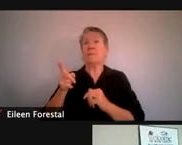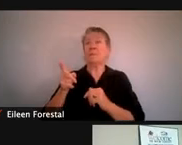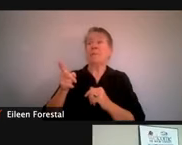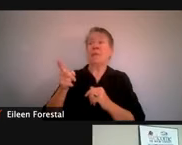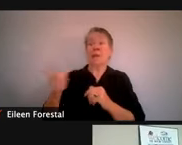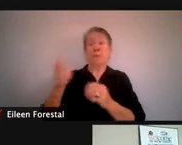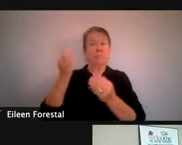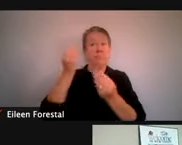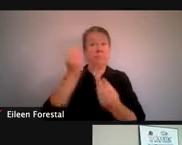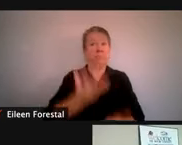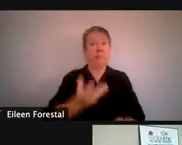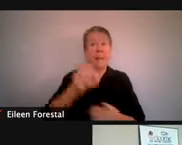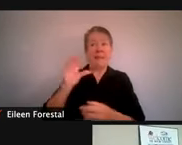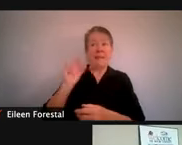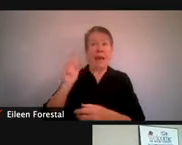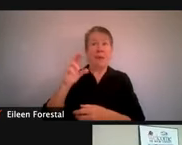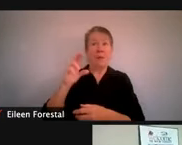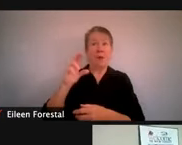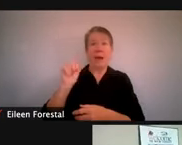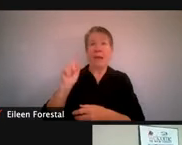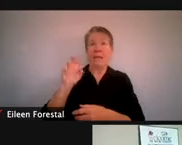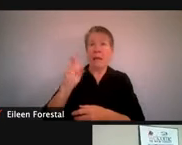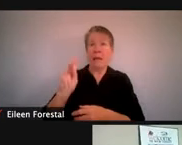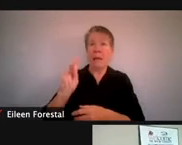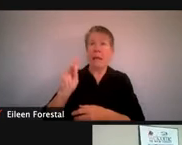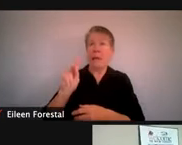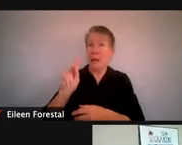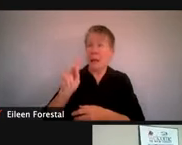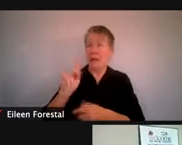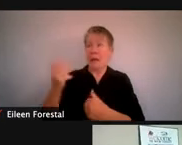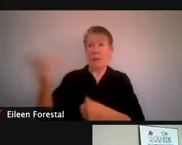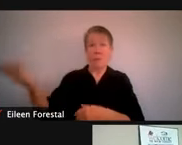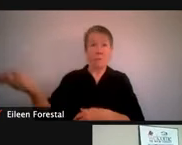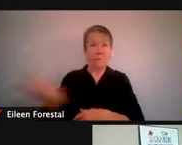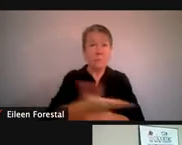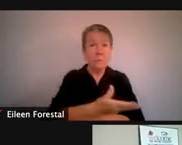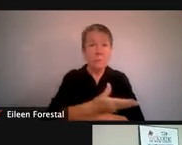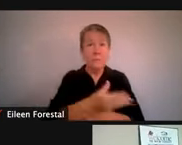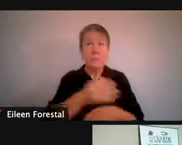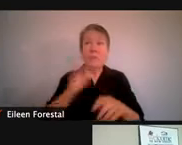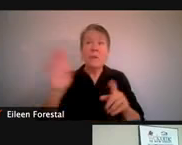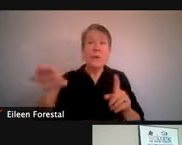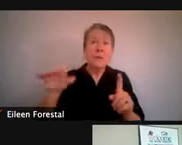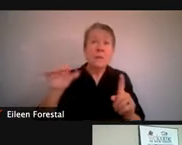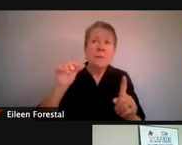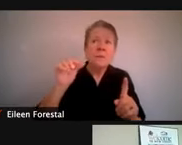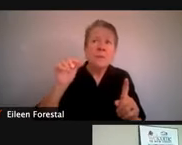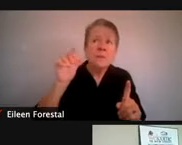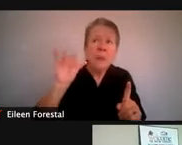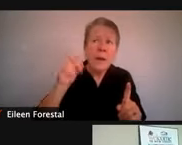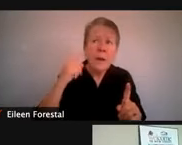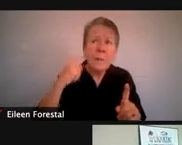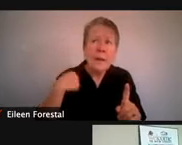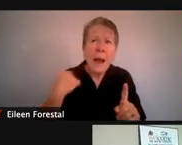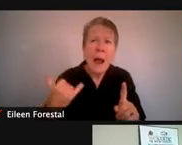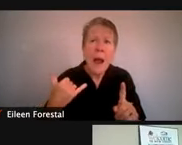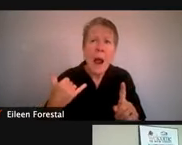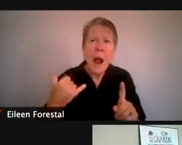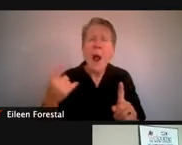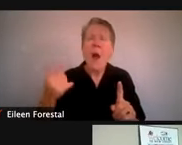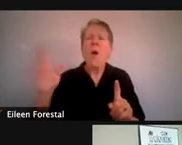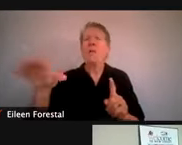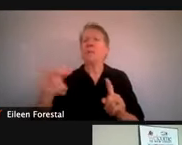He is on. Jared, fire away. All right, Governor, can you hear me? Yes. Great. So it's actually two separate cases. One is